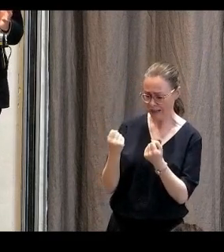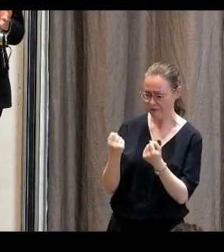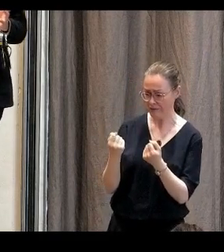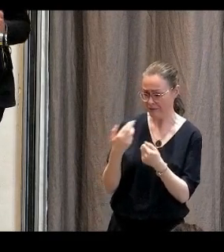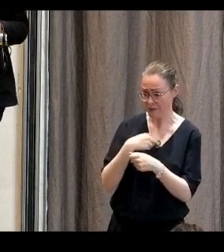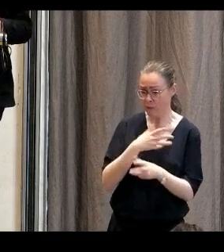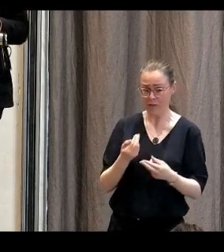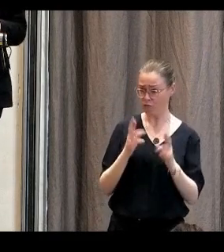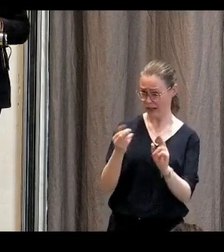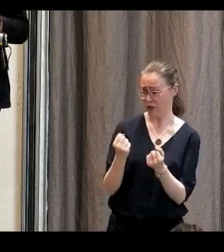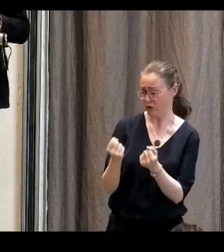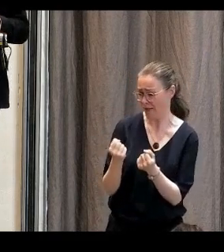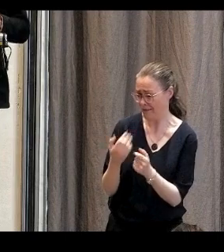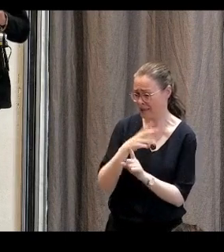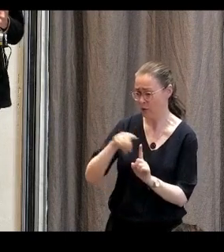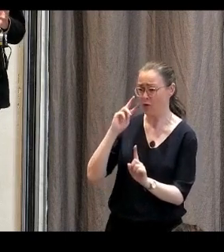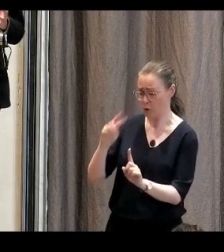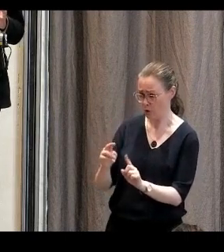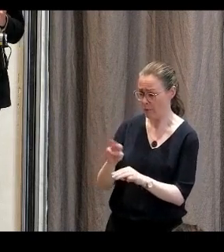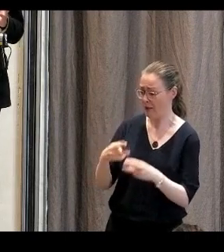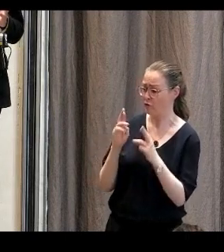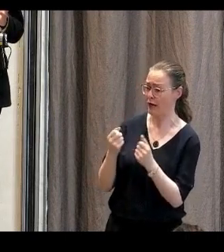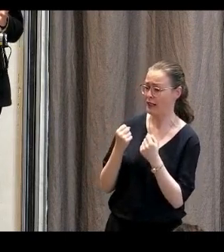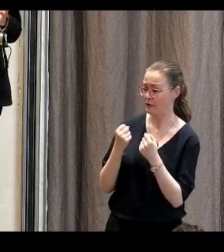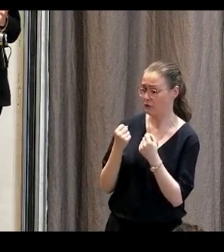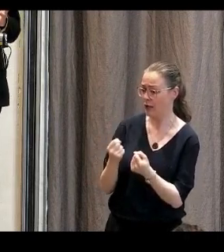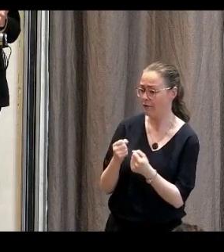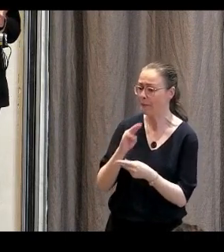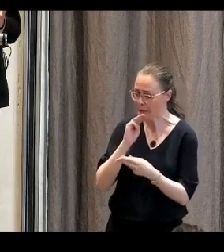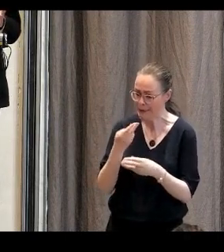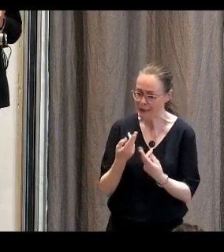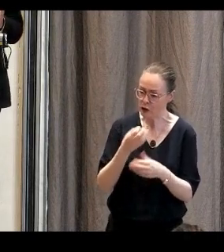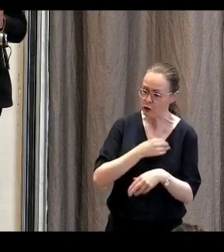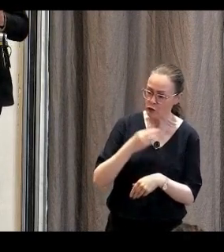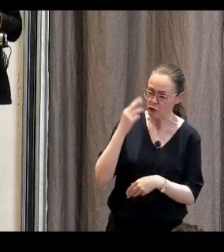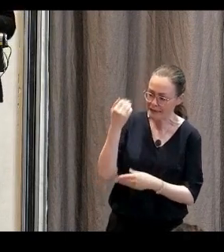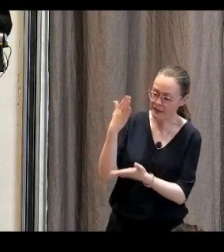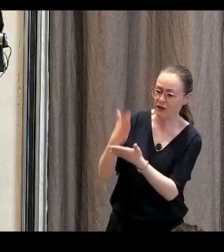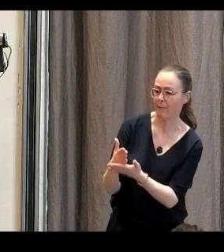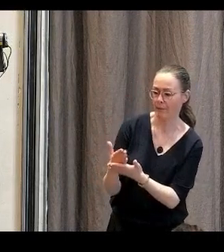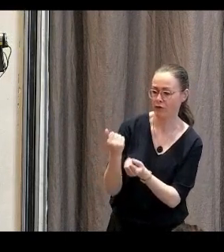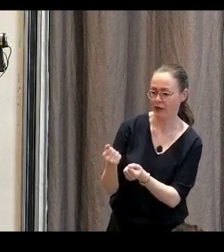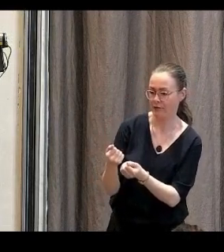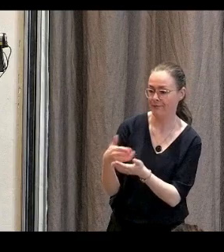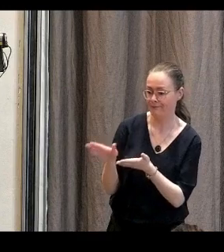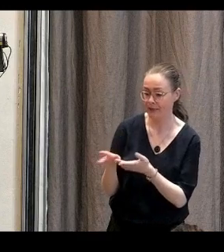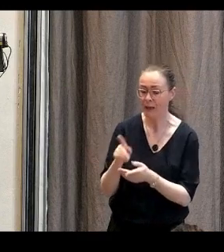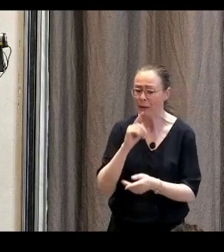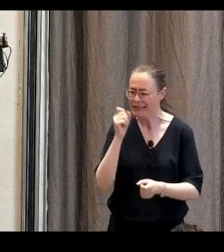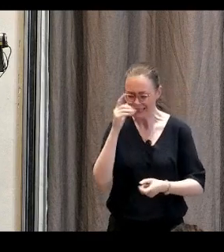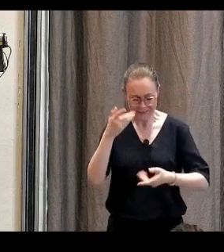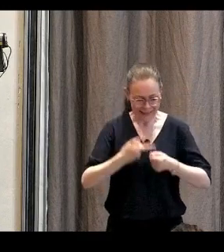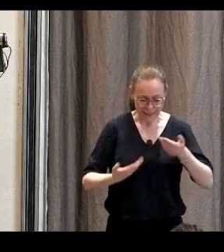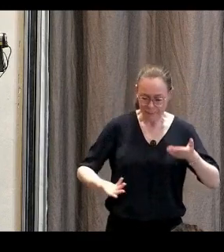right. And we've got to have a really good reason for stopping people from driving. And we've got a really difficult balancing